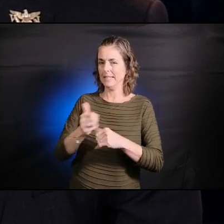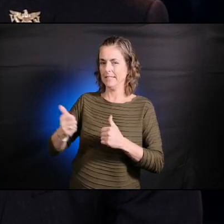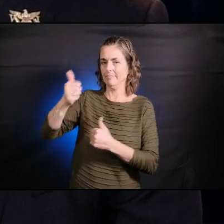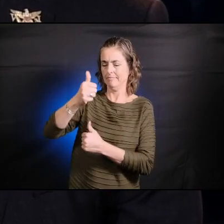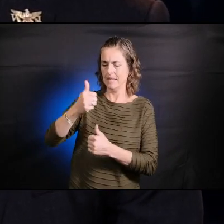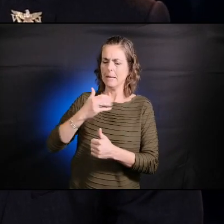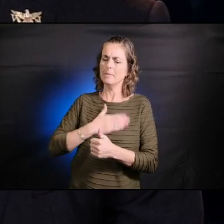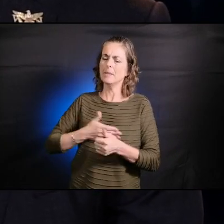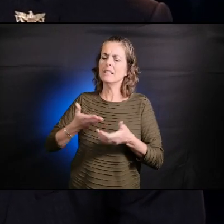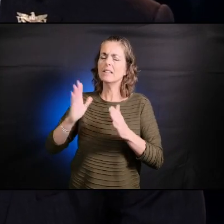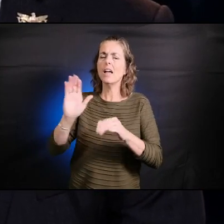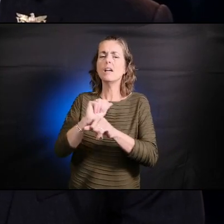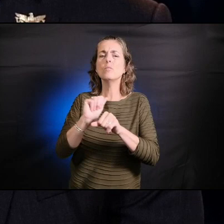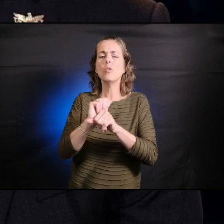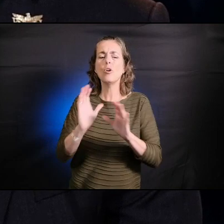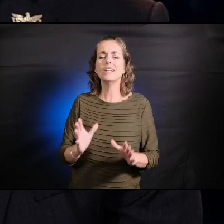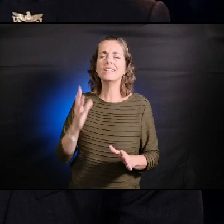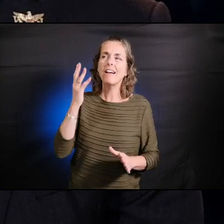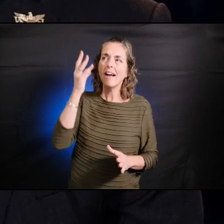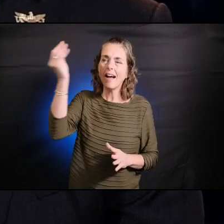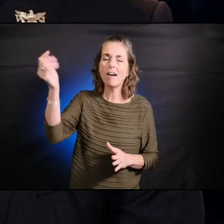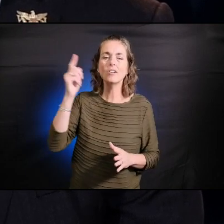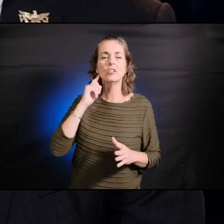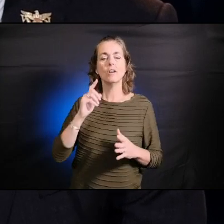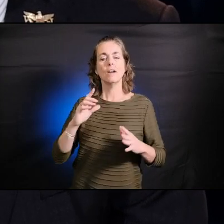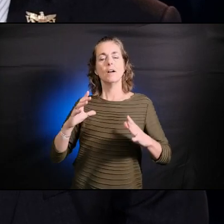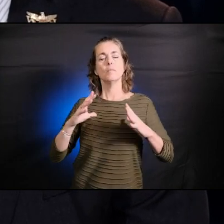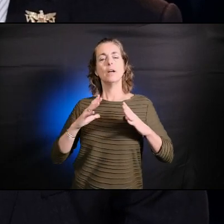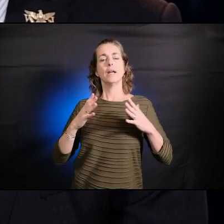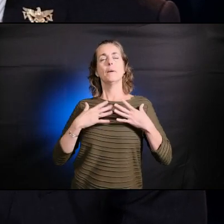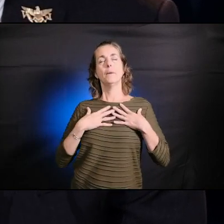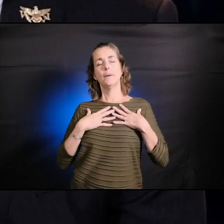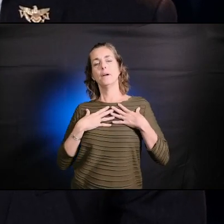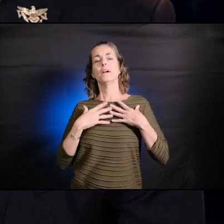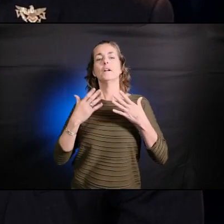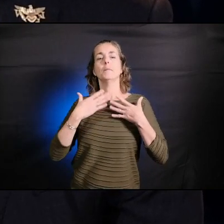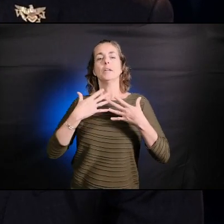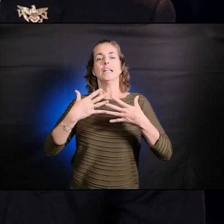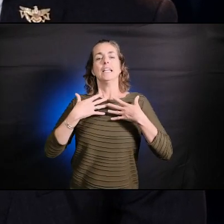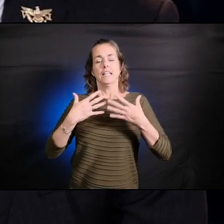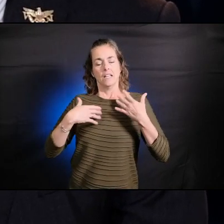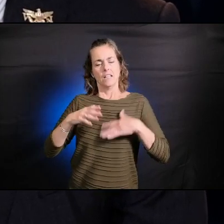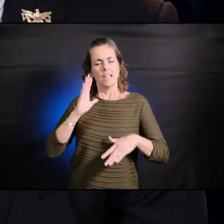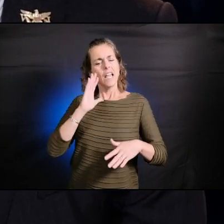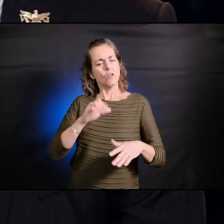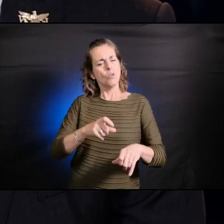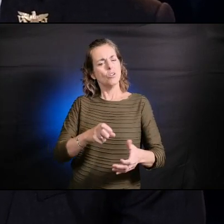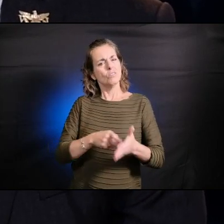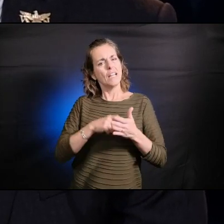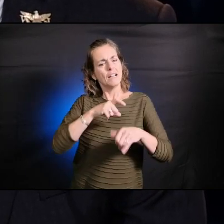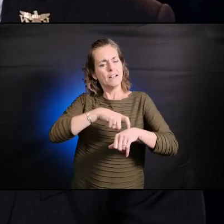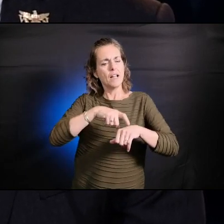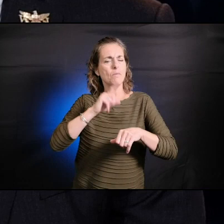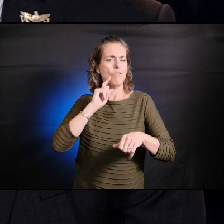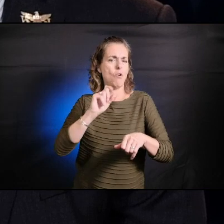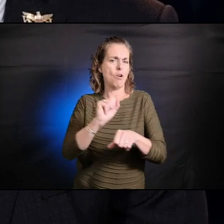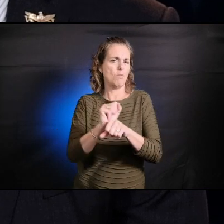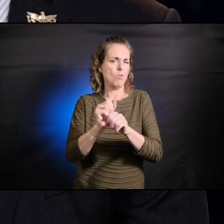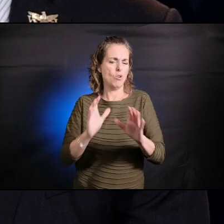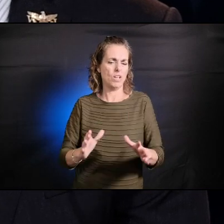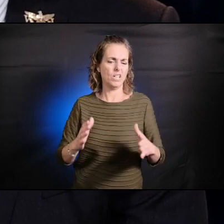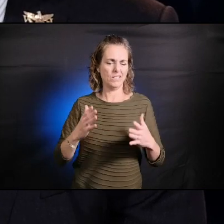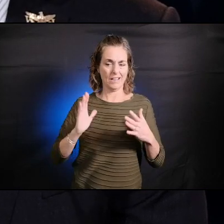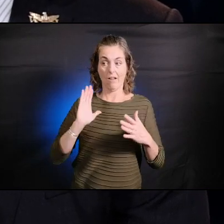are using all kinds of things for facial covering. So it will take a little bit of time for our bodies to adjust to this new